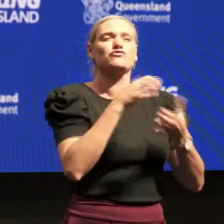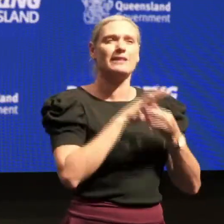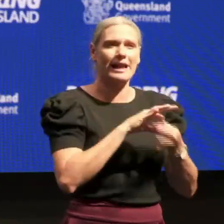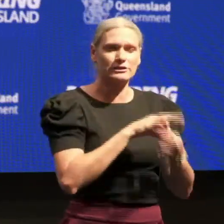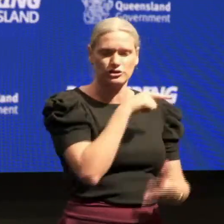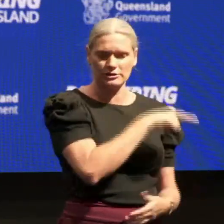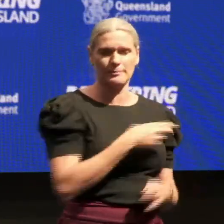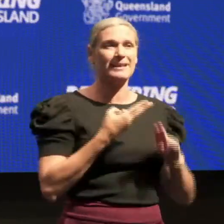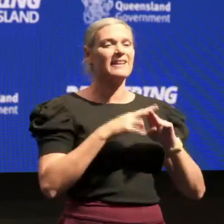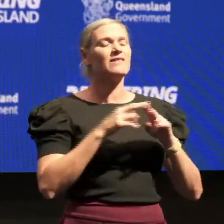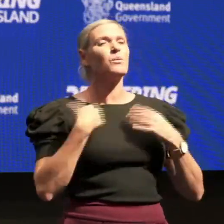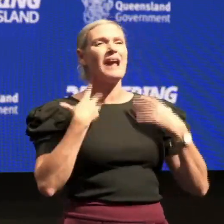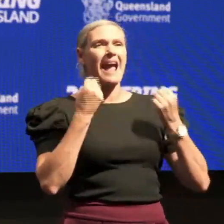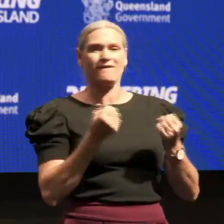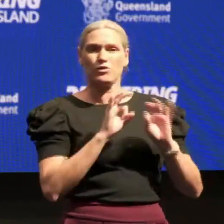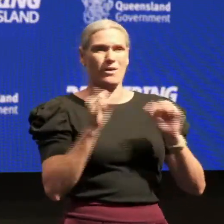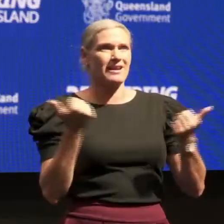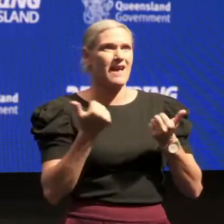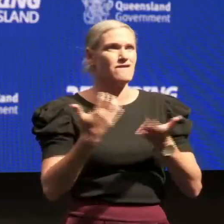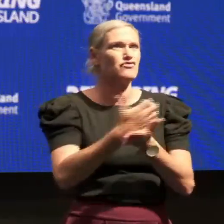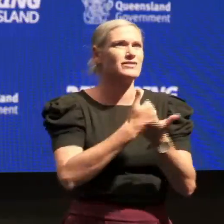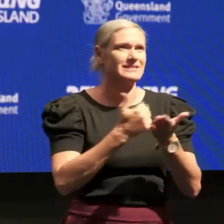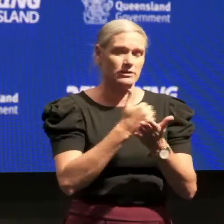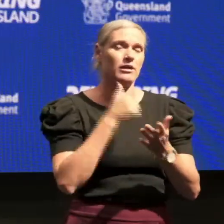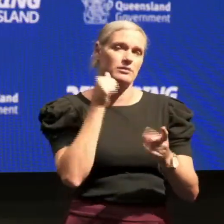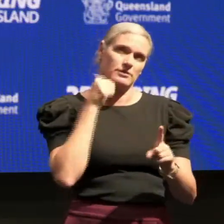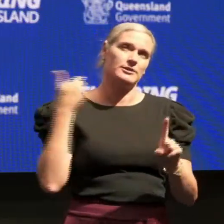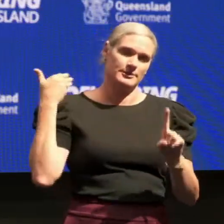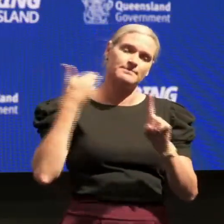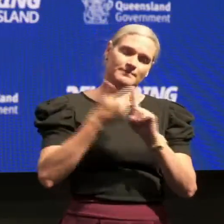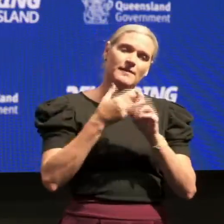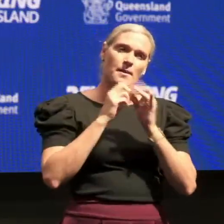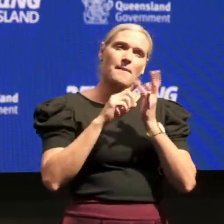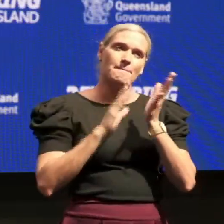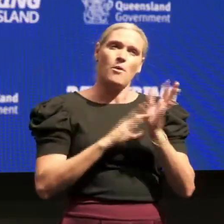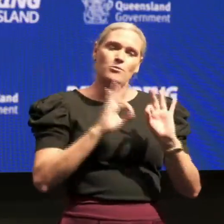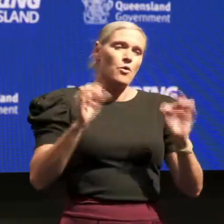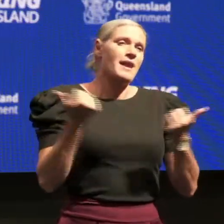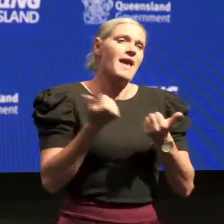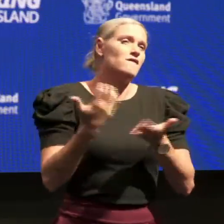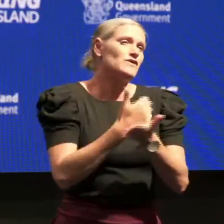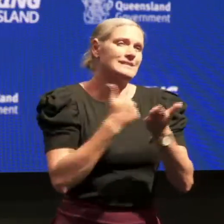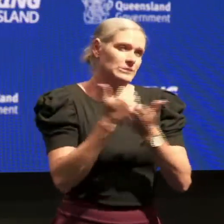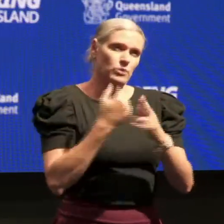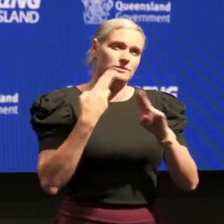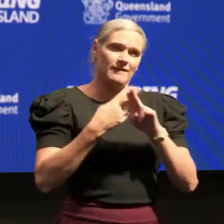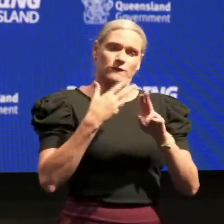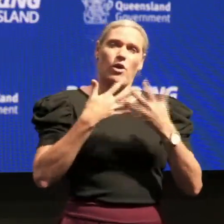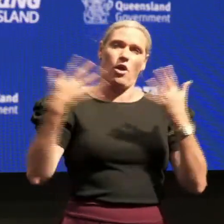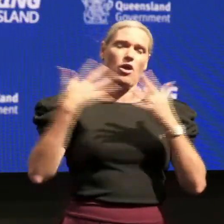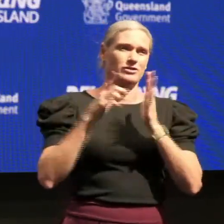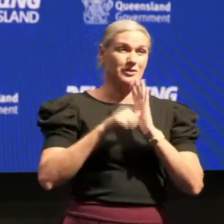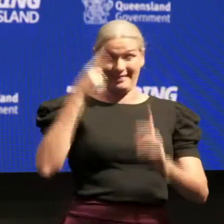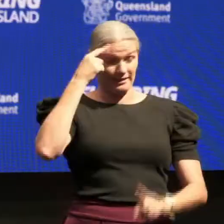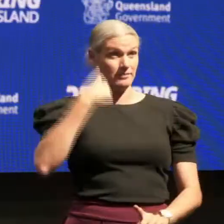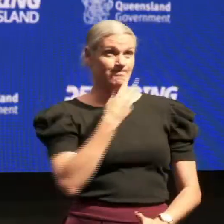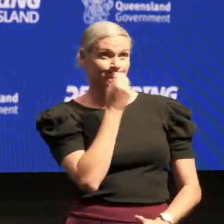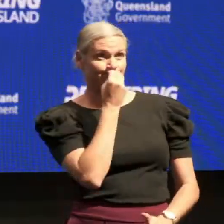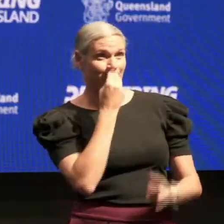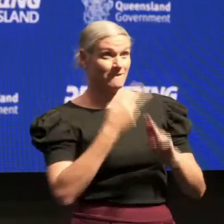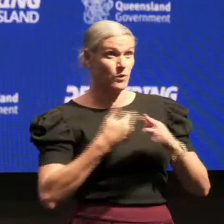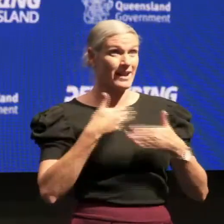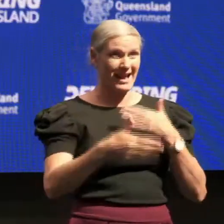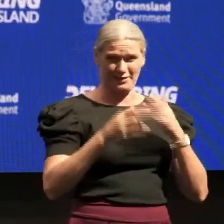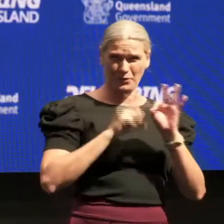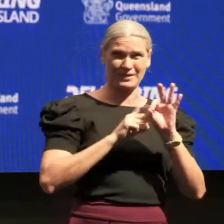in resources, and I believe there has been for the Bureau for a long, long time, I'm not going to sit silent when my state